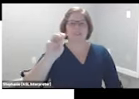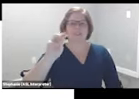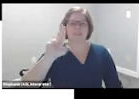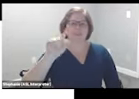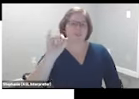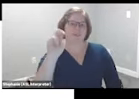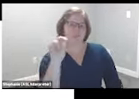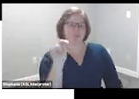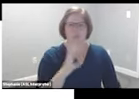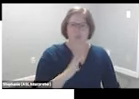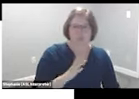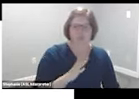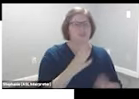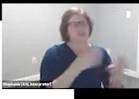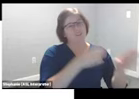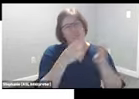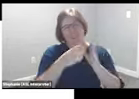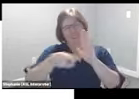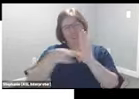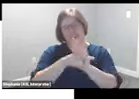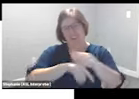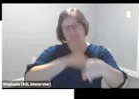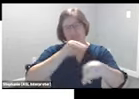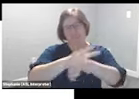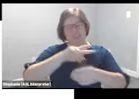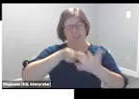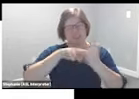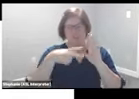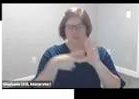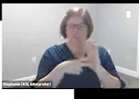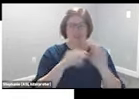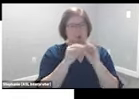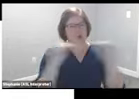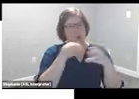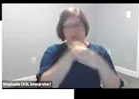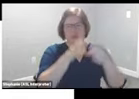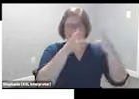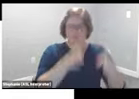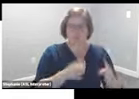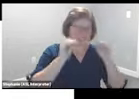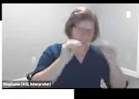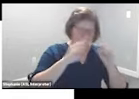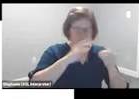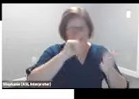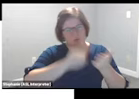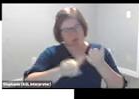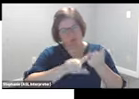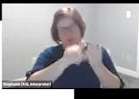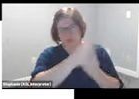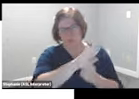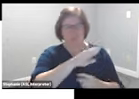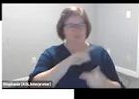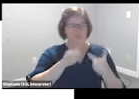lot of negative effects. There's the loss of access to in-person teaching and research labs. There are some significant transition barriers for anyone who's graduating,